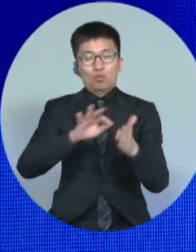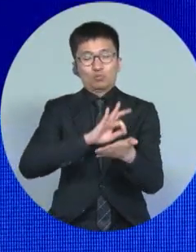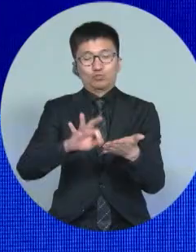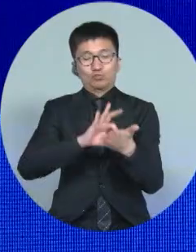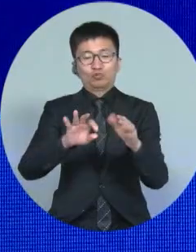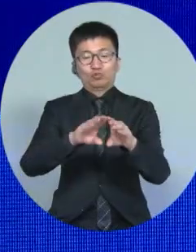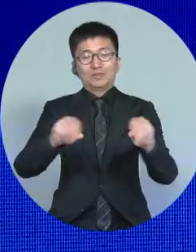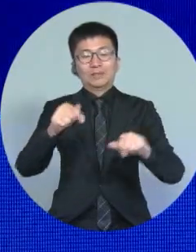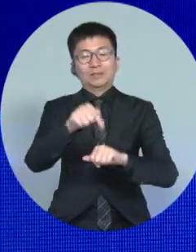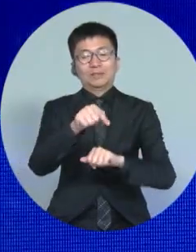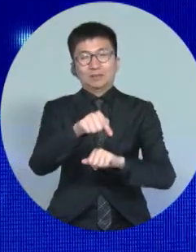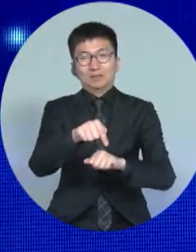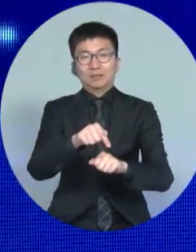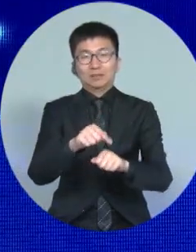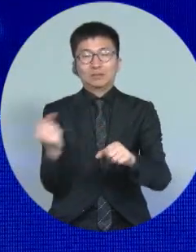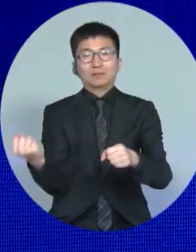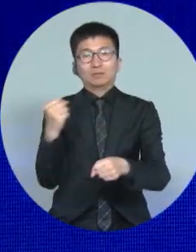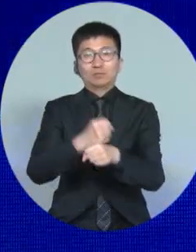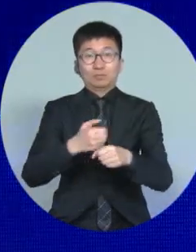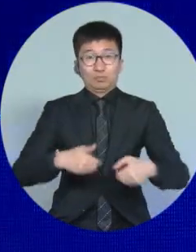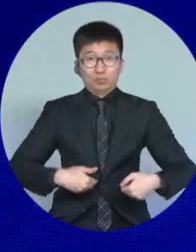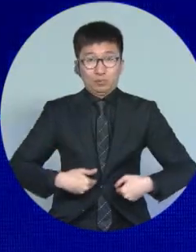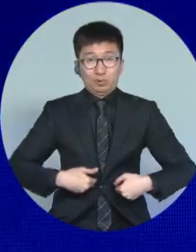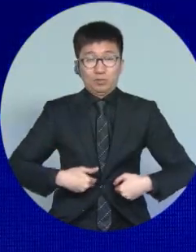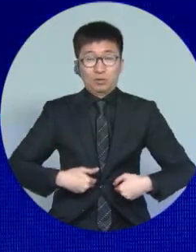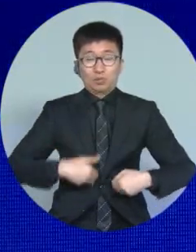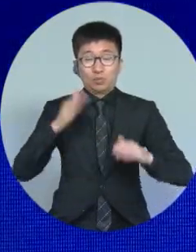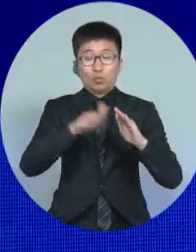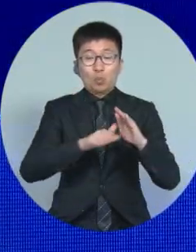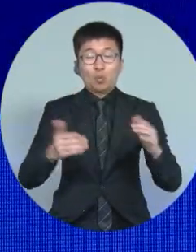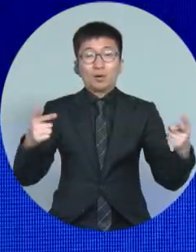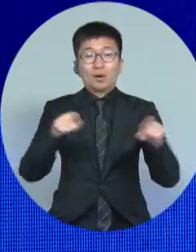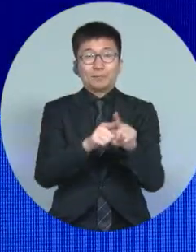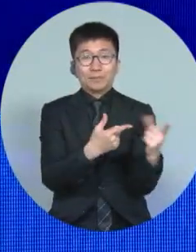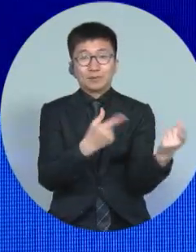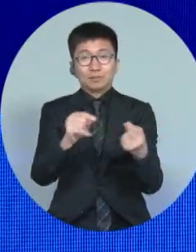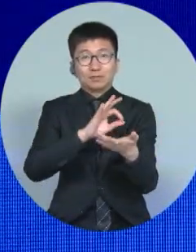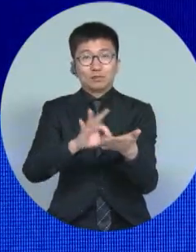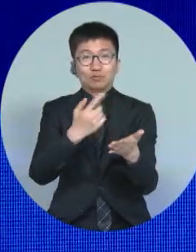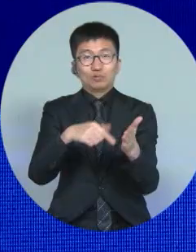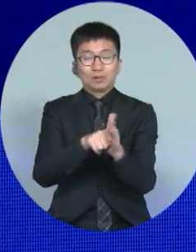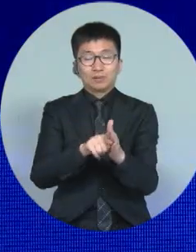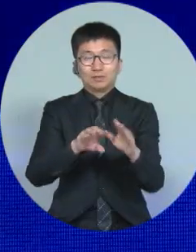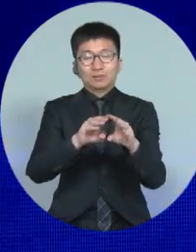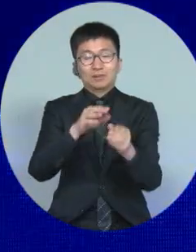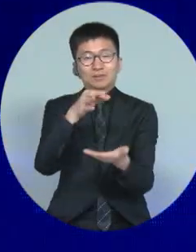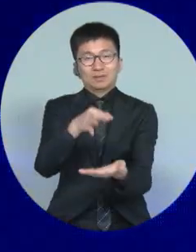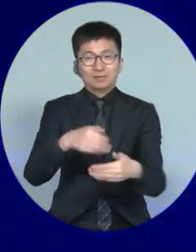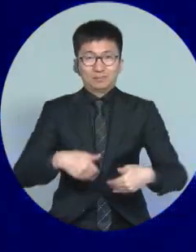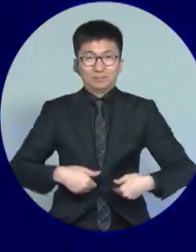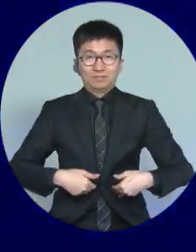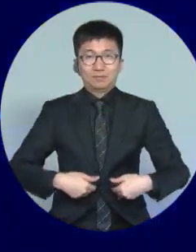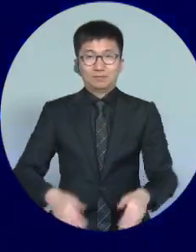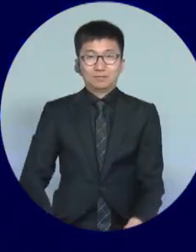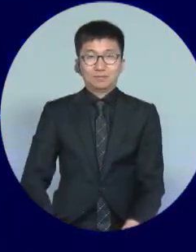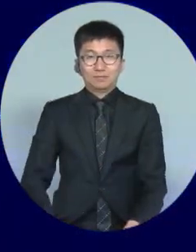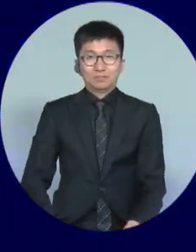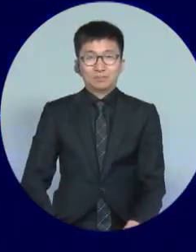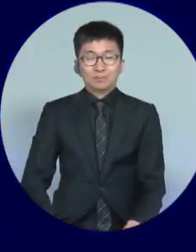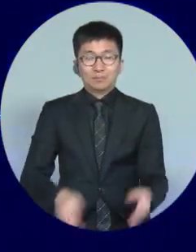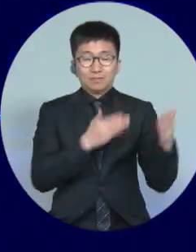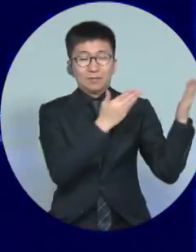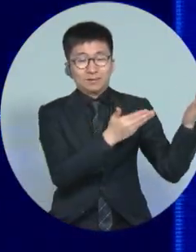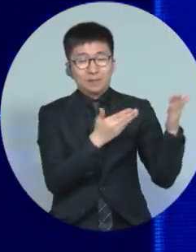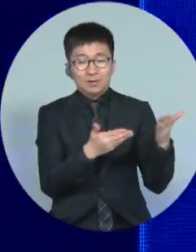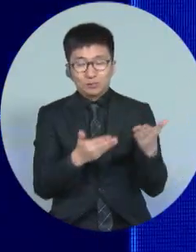us. Nature, resources, our inherited wealth. And we have seen that